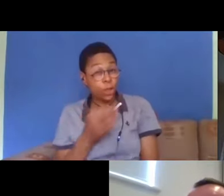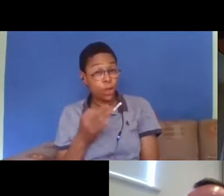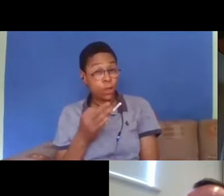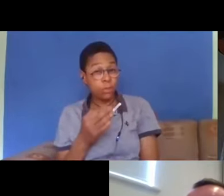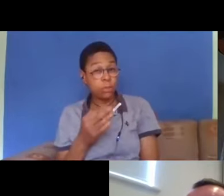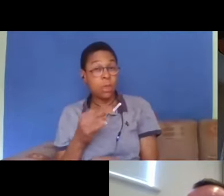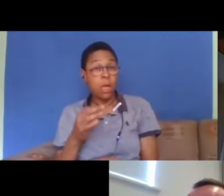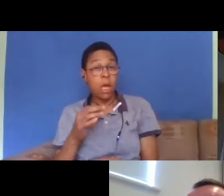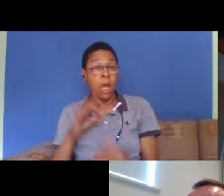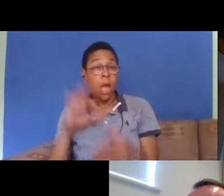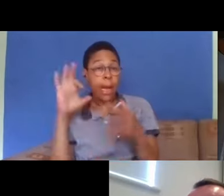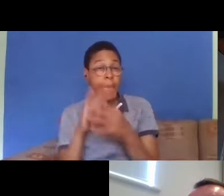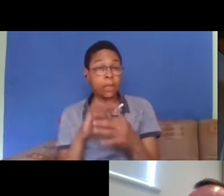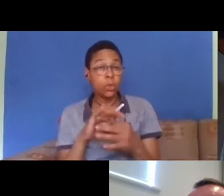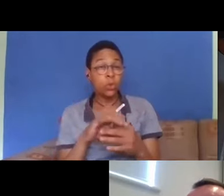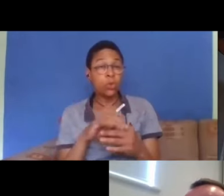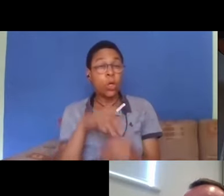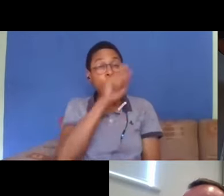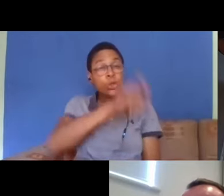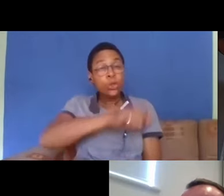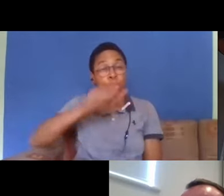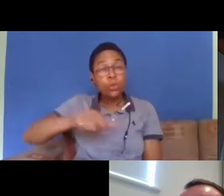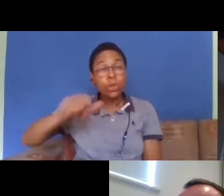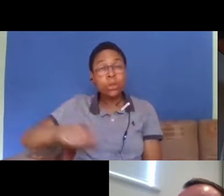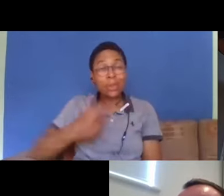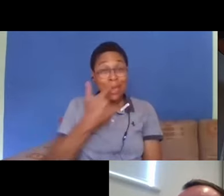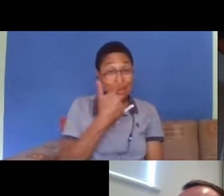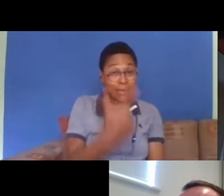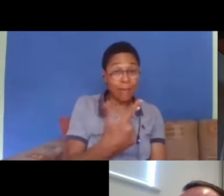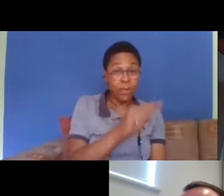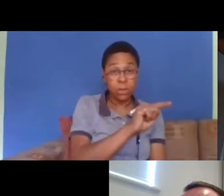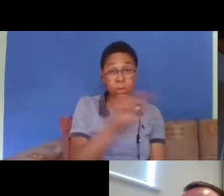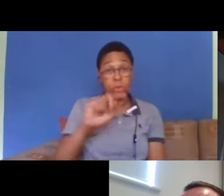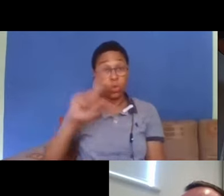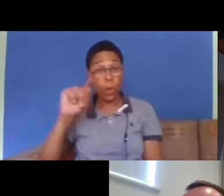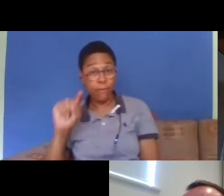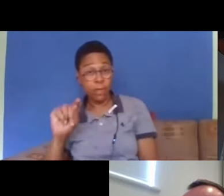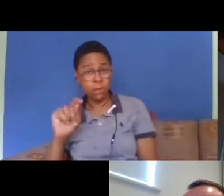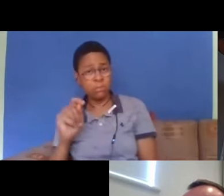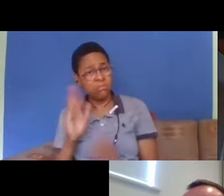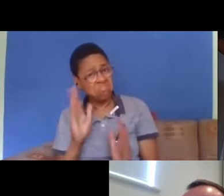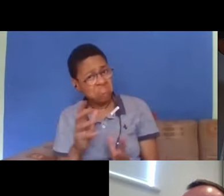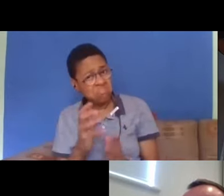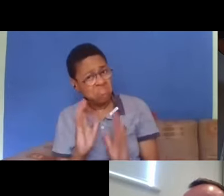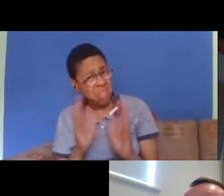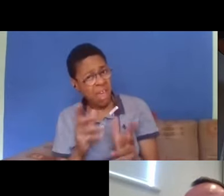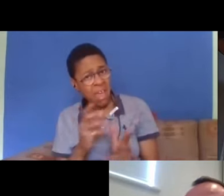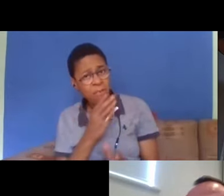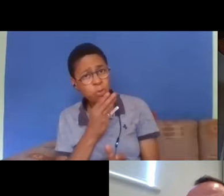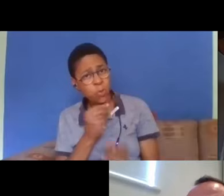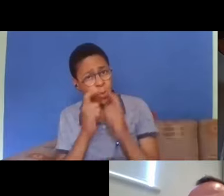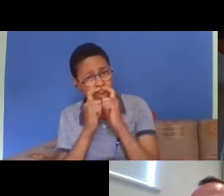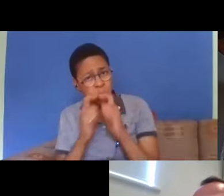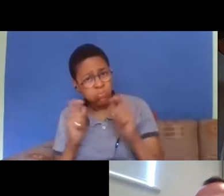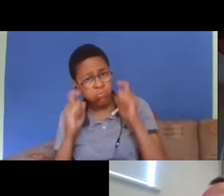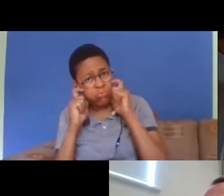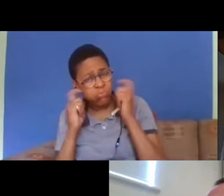7 to 11-year-old students wearing masks in dance class. Is that a recommendation, as long as they don't have respiratory